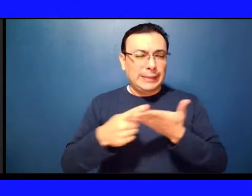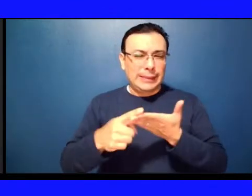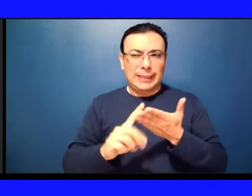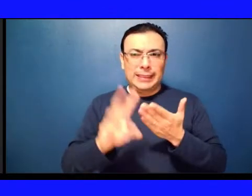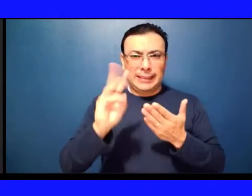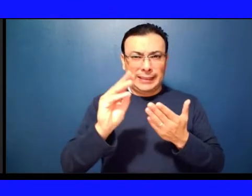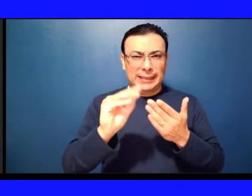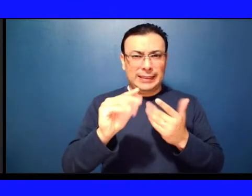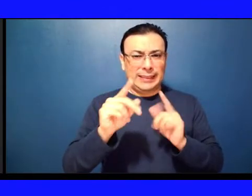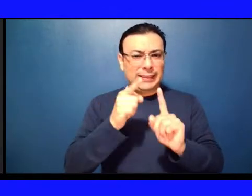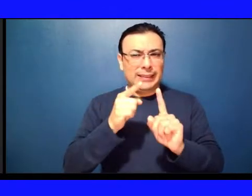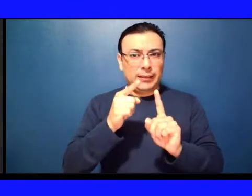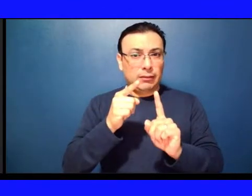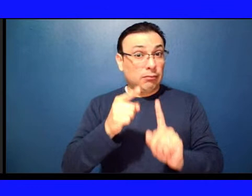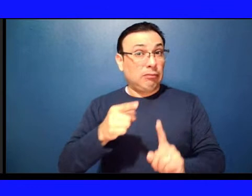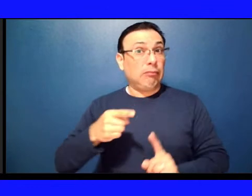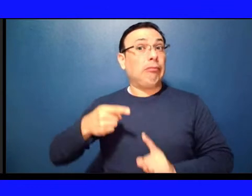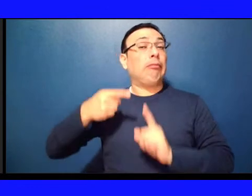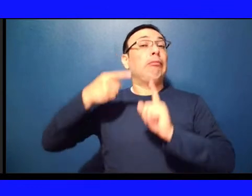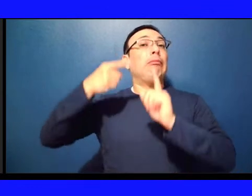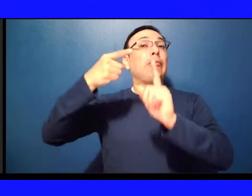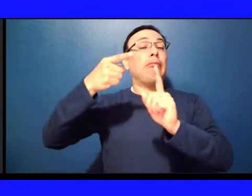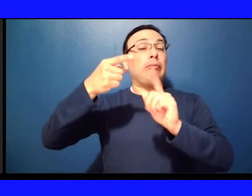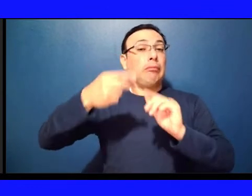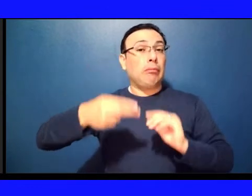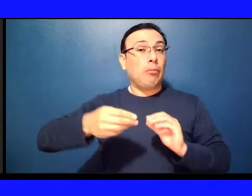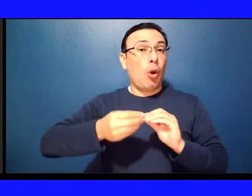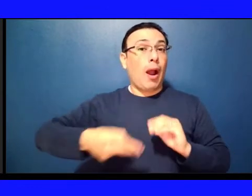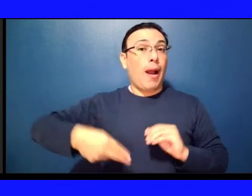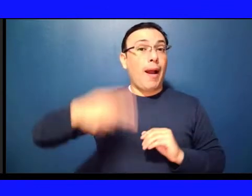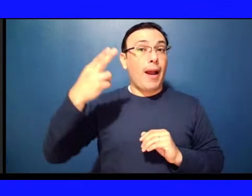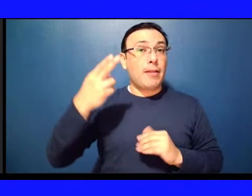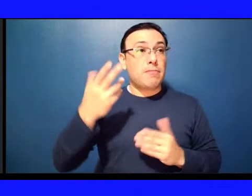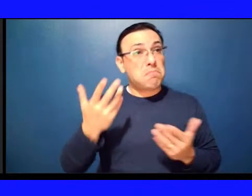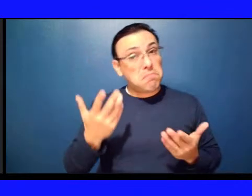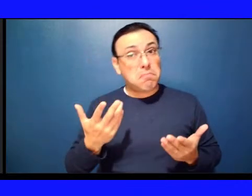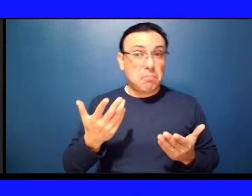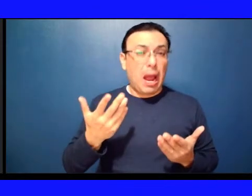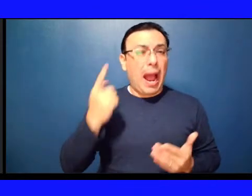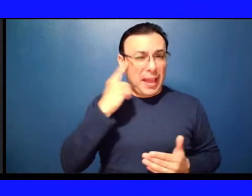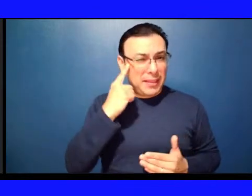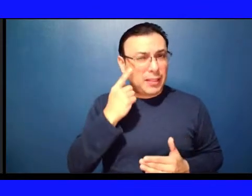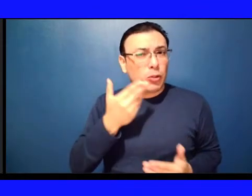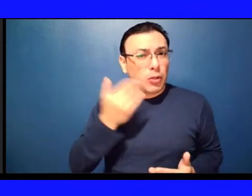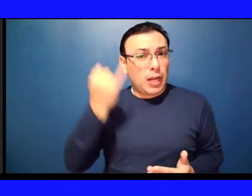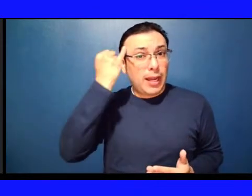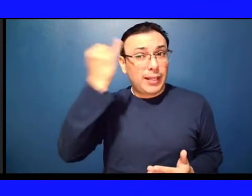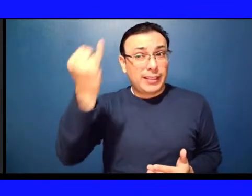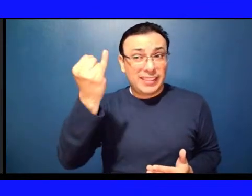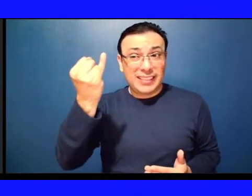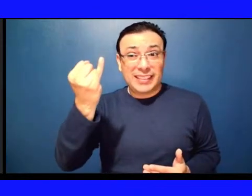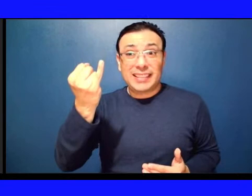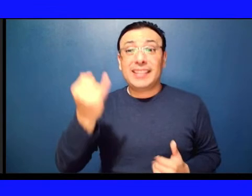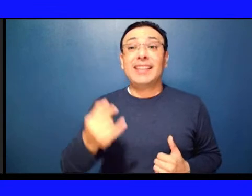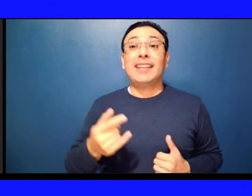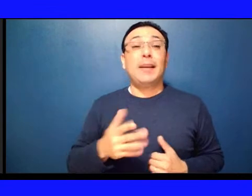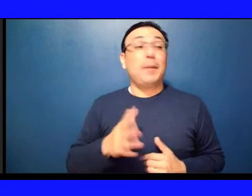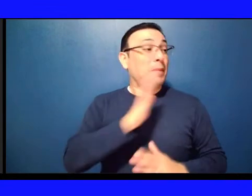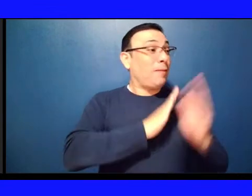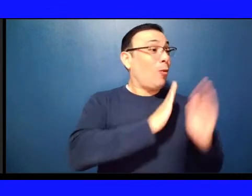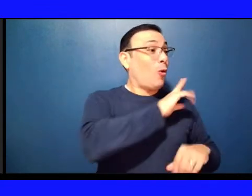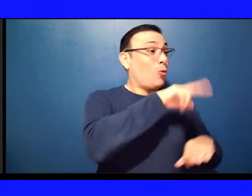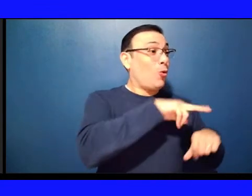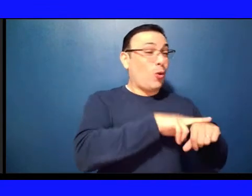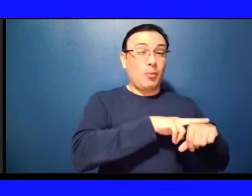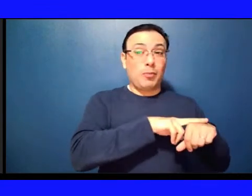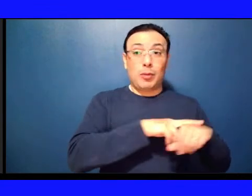where have we always been sort of in the, I should know the history, but is 60 kind of where we've been hovering,